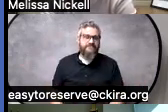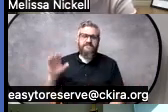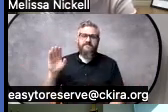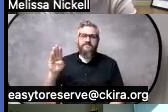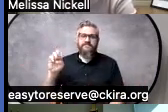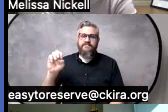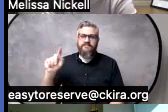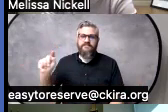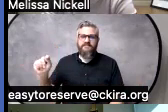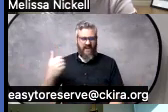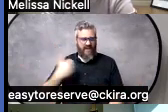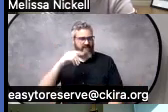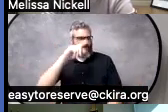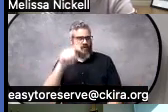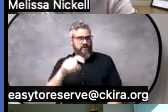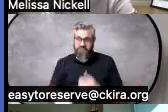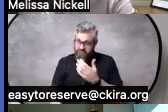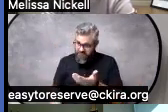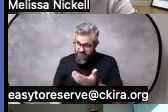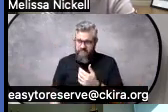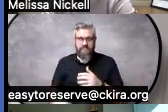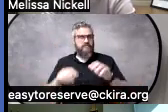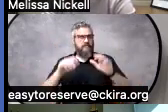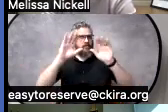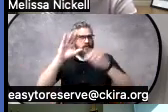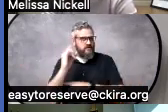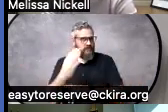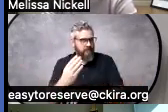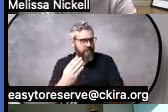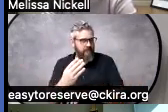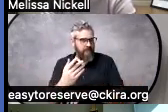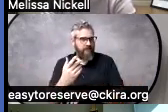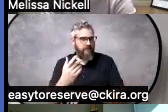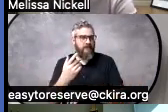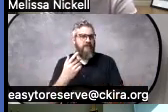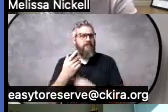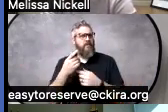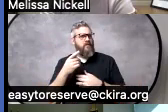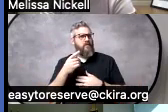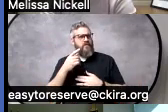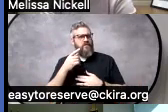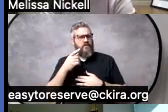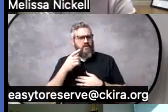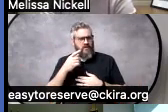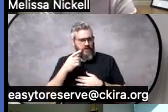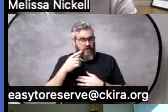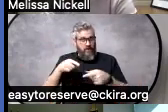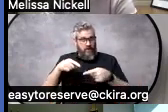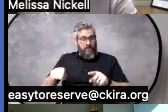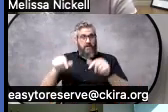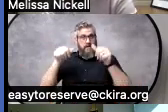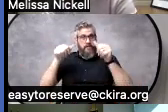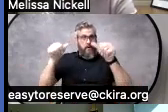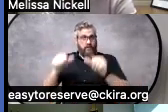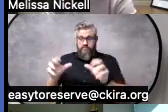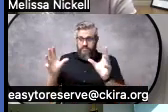you. Yes. So great job. So when you're at a poster session, you know, you're